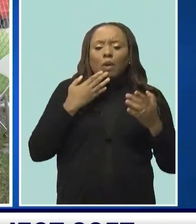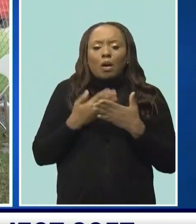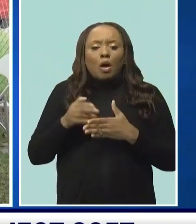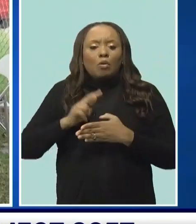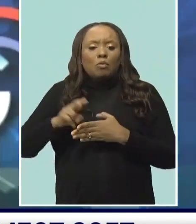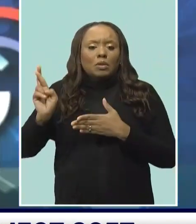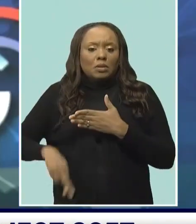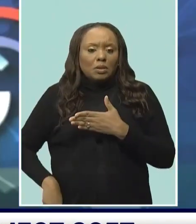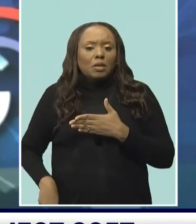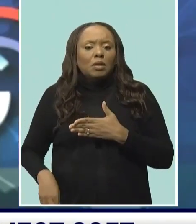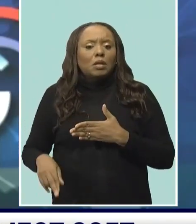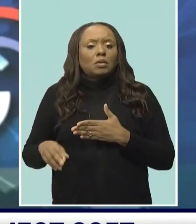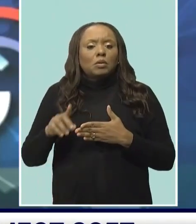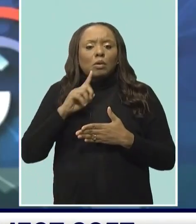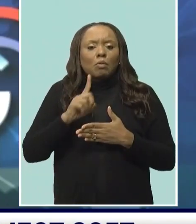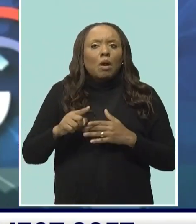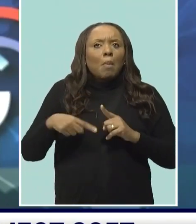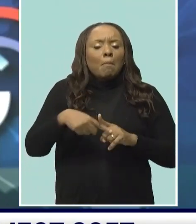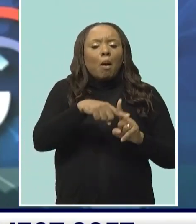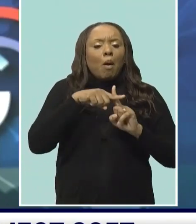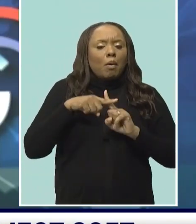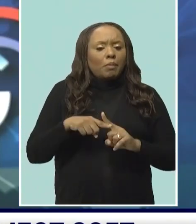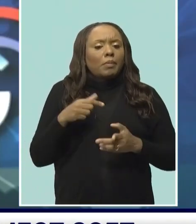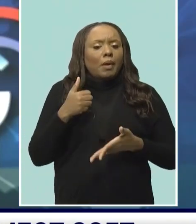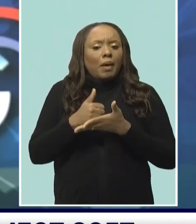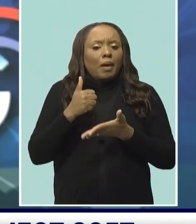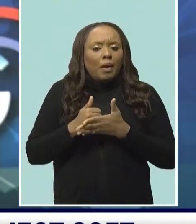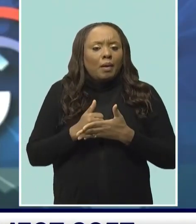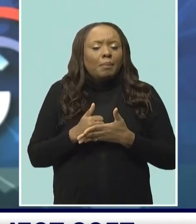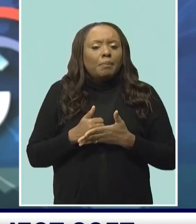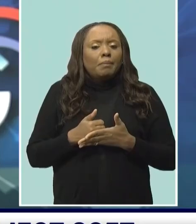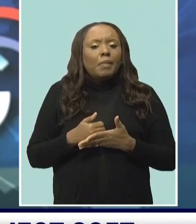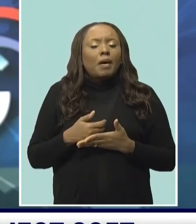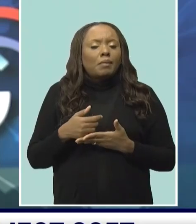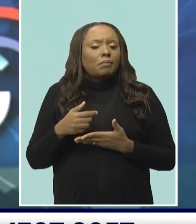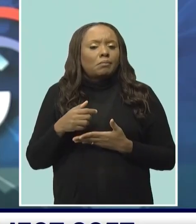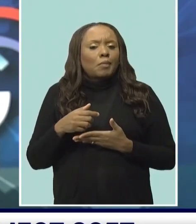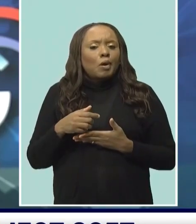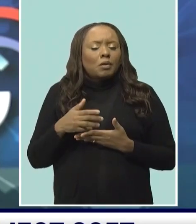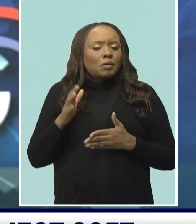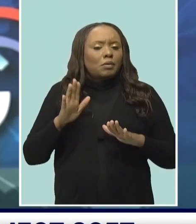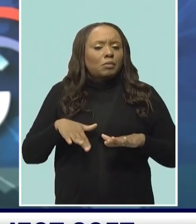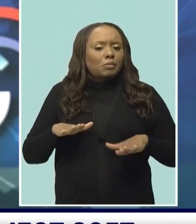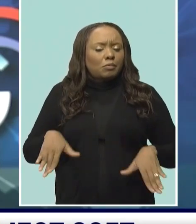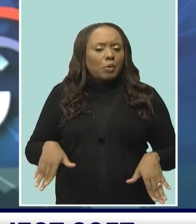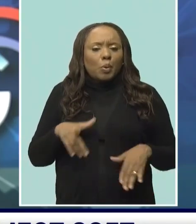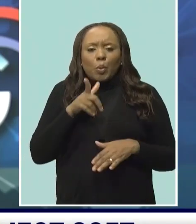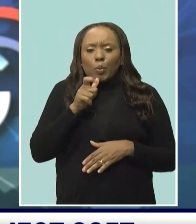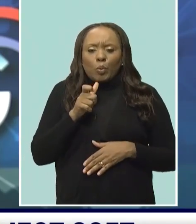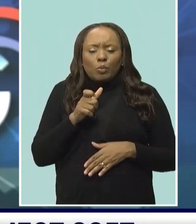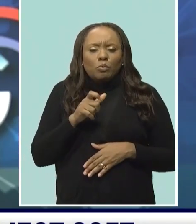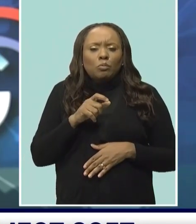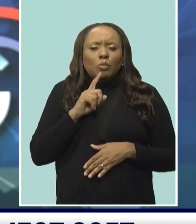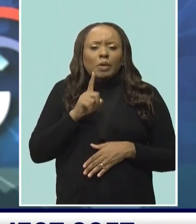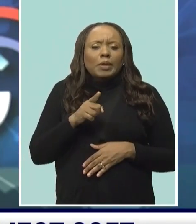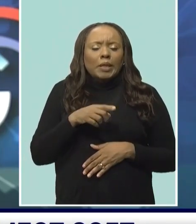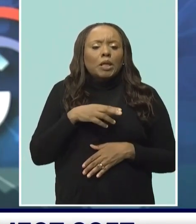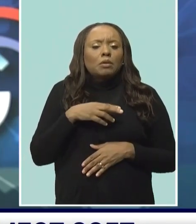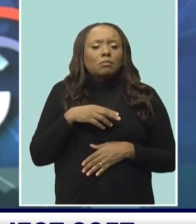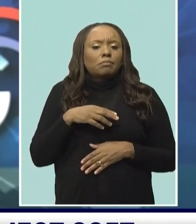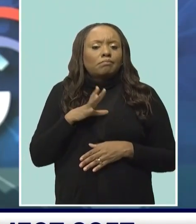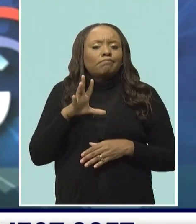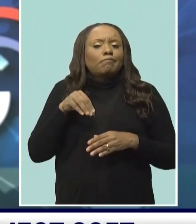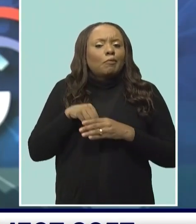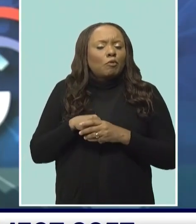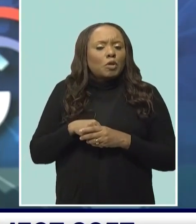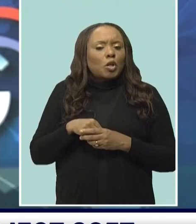positively impacting the mostly at-risk young people who pass through it. He says the sessions are catered to include education and input from